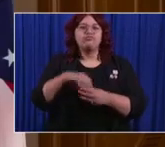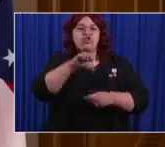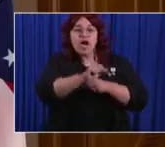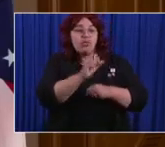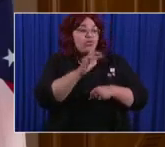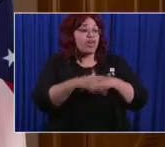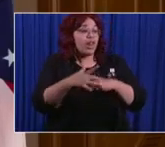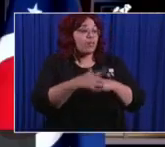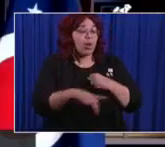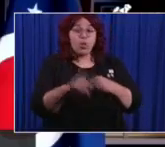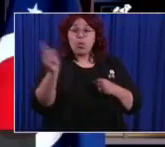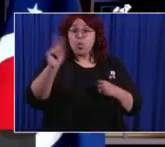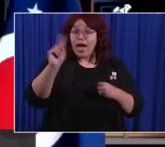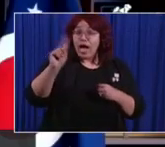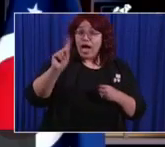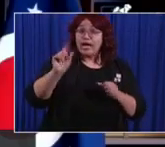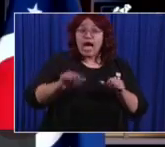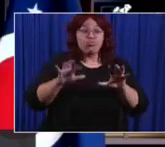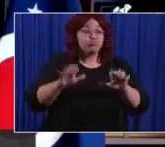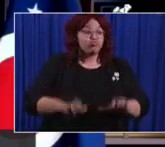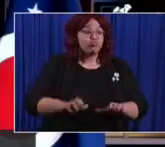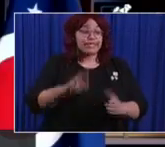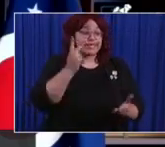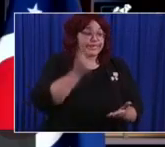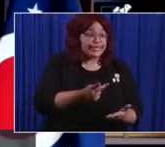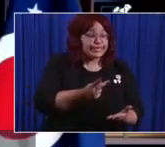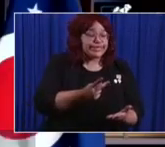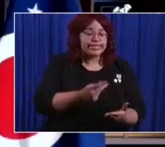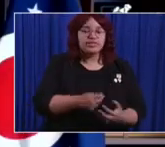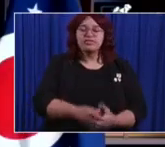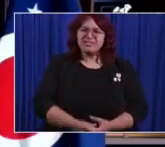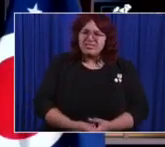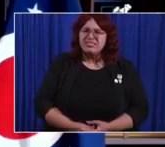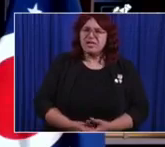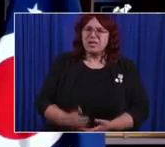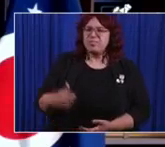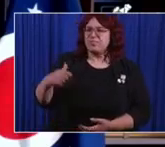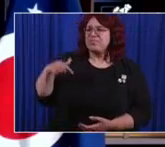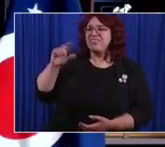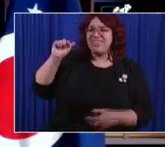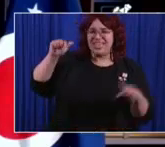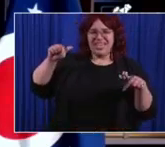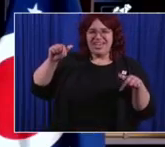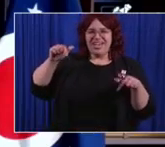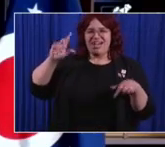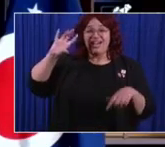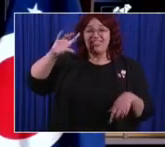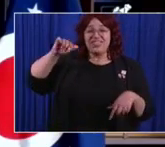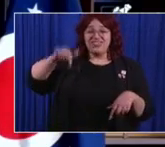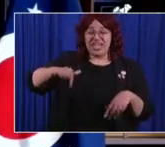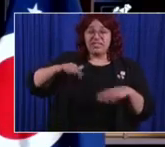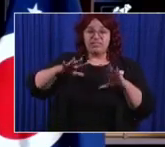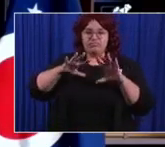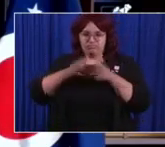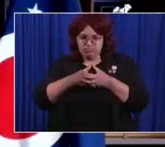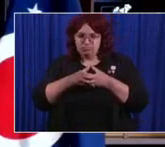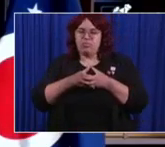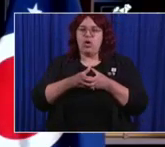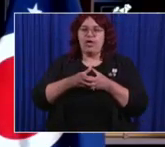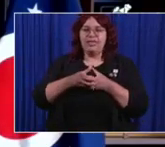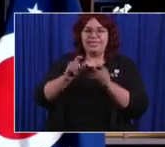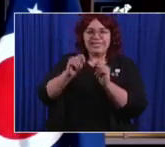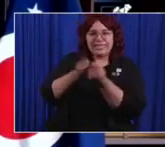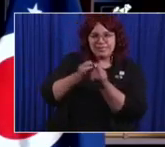everyone, whether you're in high school, whether you're in the workplace, whether you're out of work,